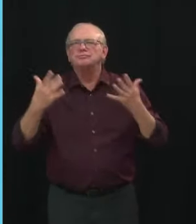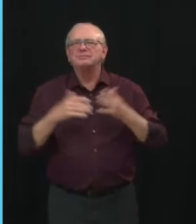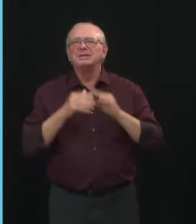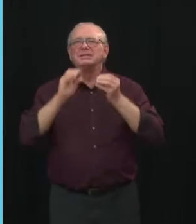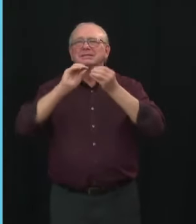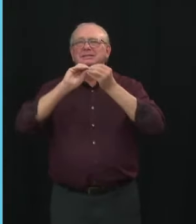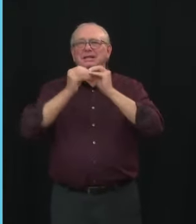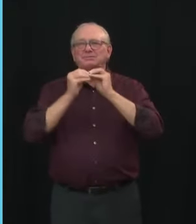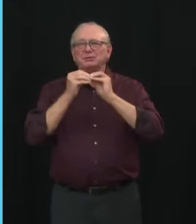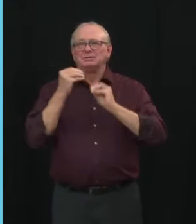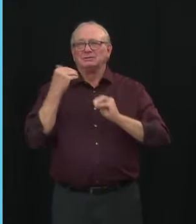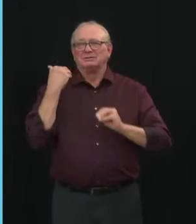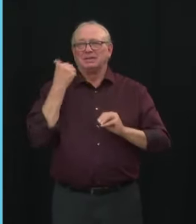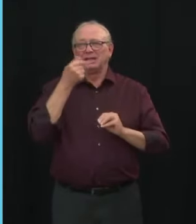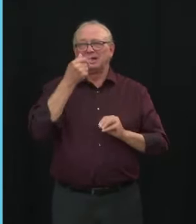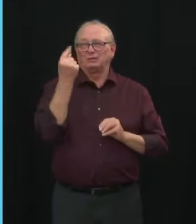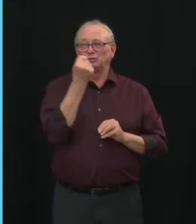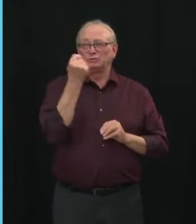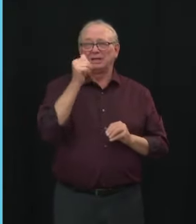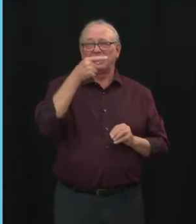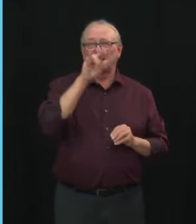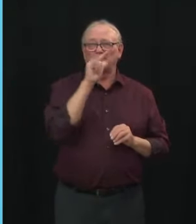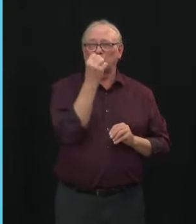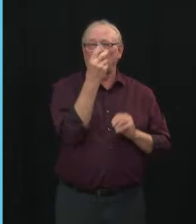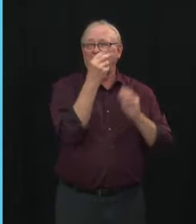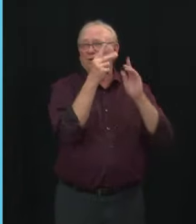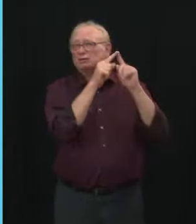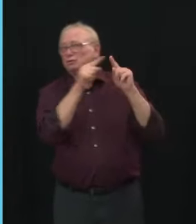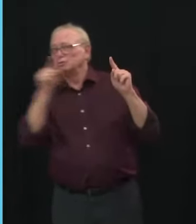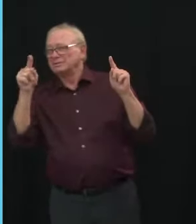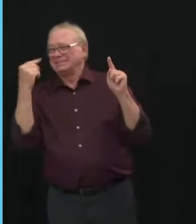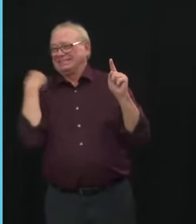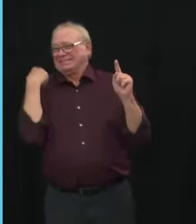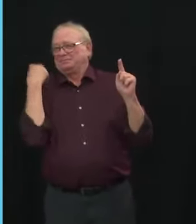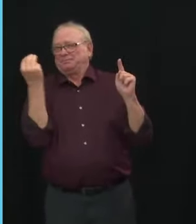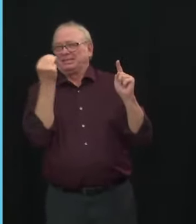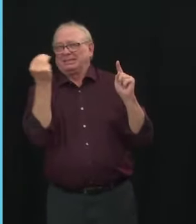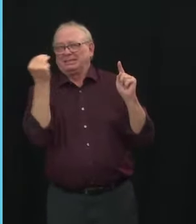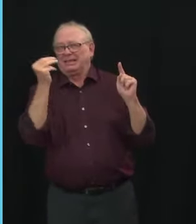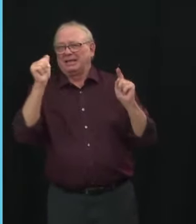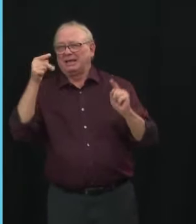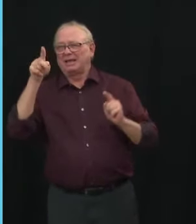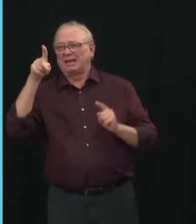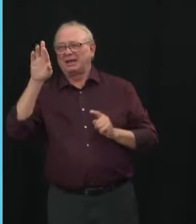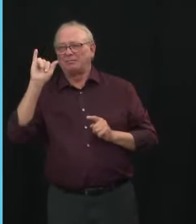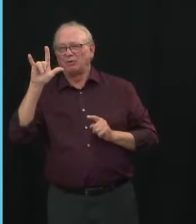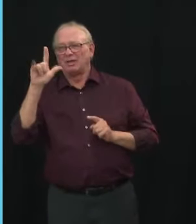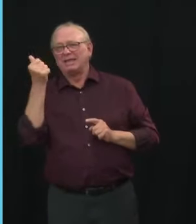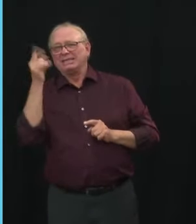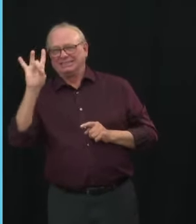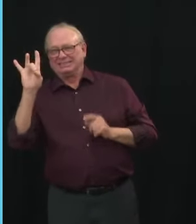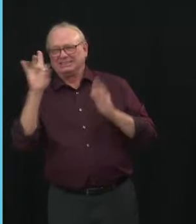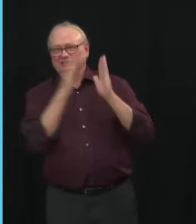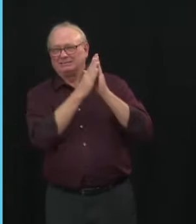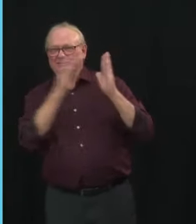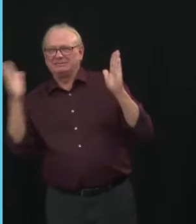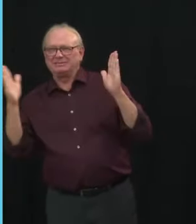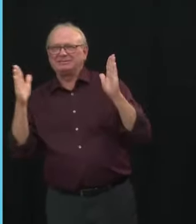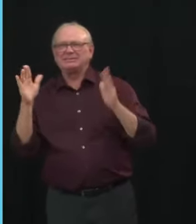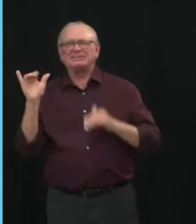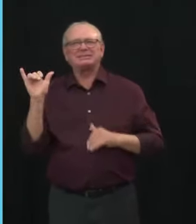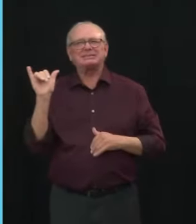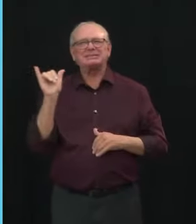to Monday, April 18th. The trends are similar to last week. The data so far is mixed. There